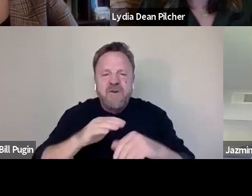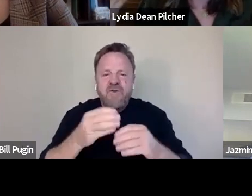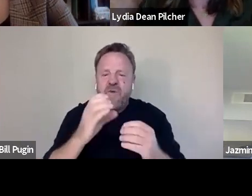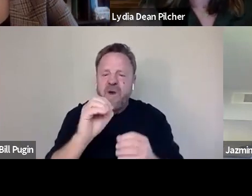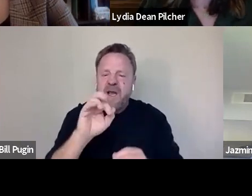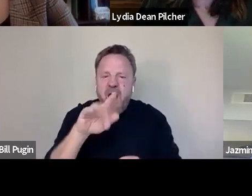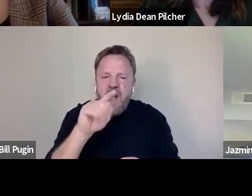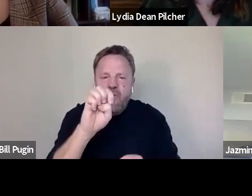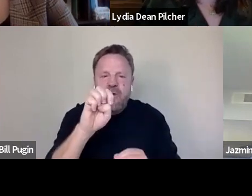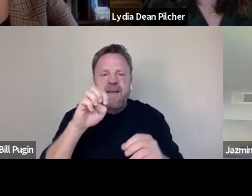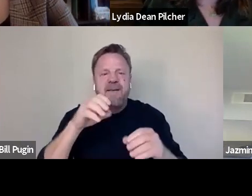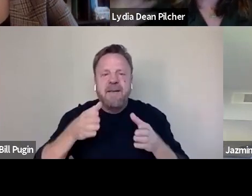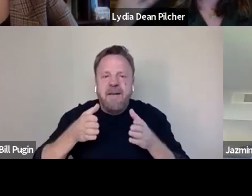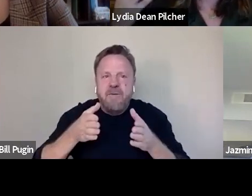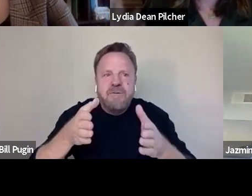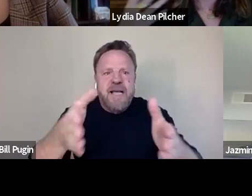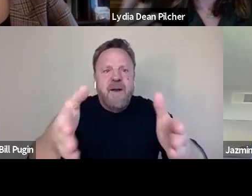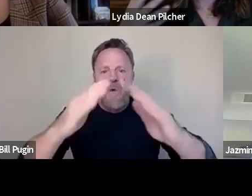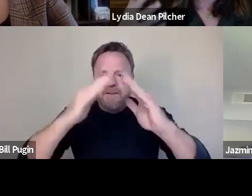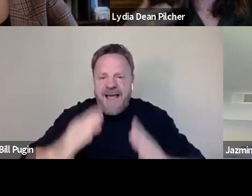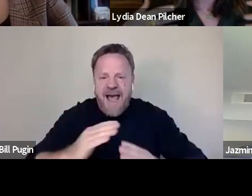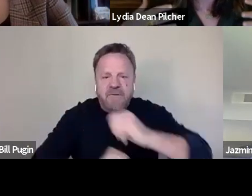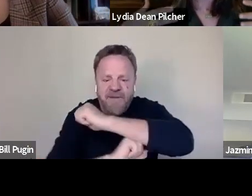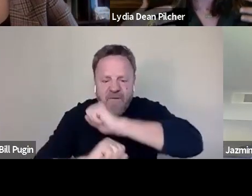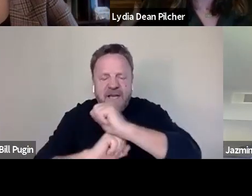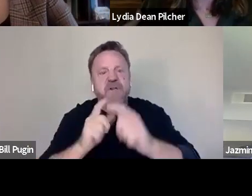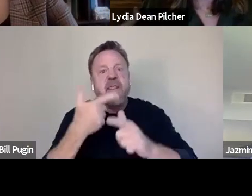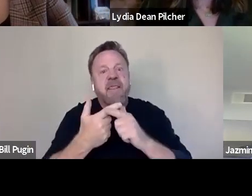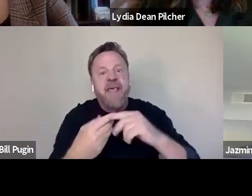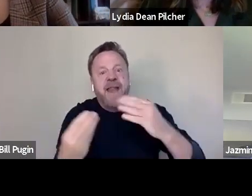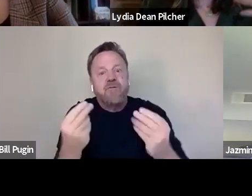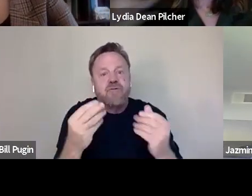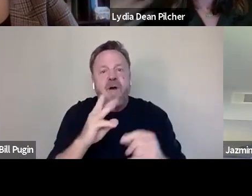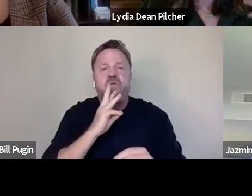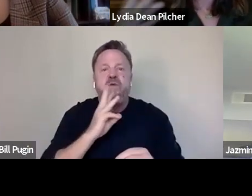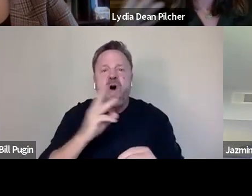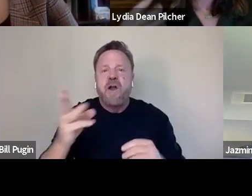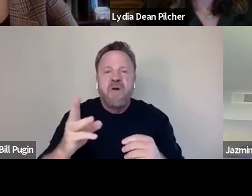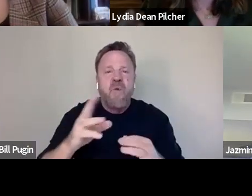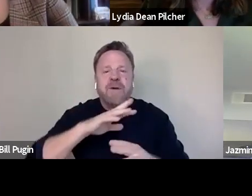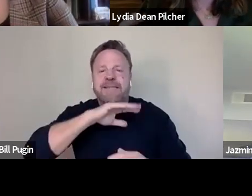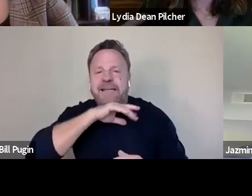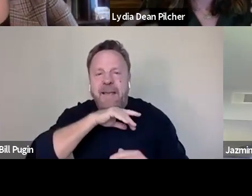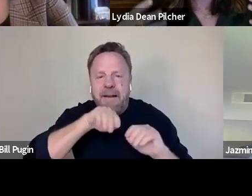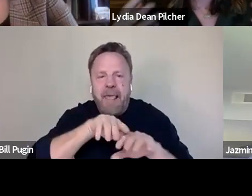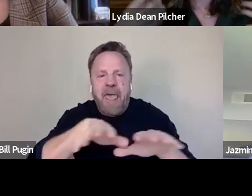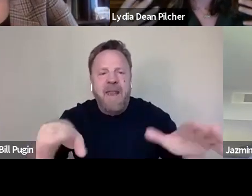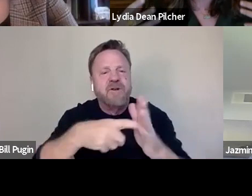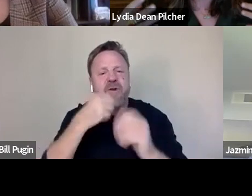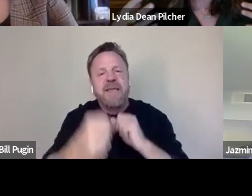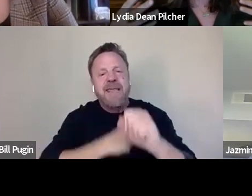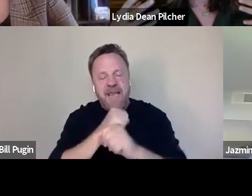foundations, and then groundwater was contaminated. And it's taken years. I mean, all of these factory sites have become